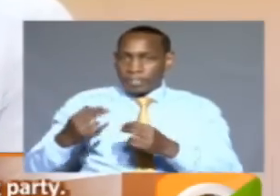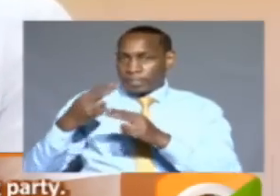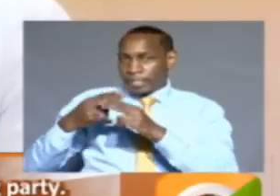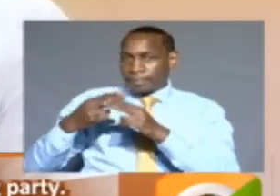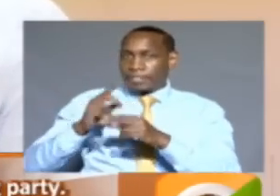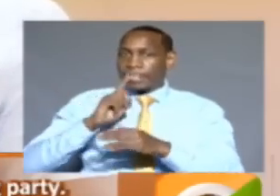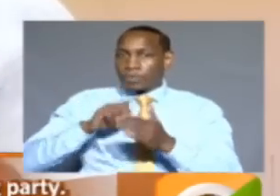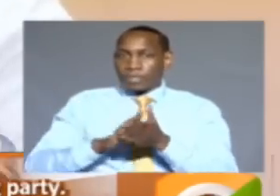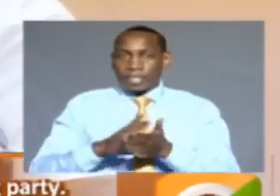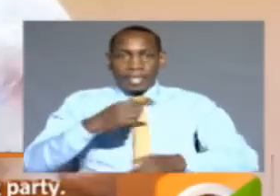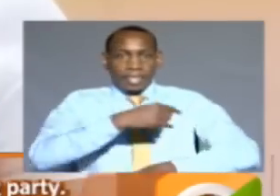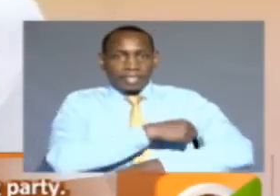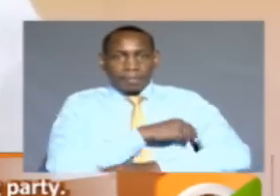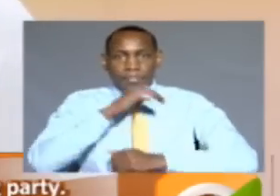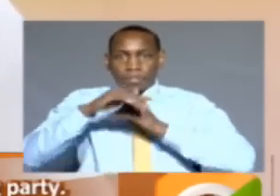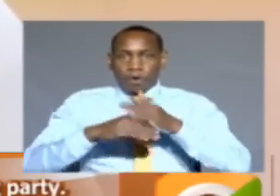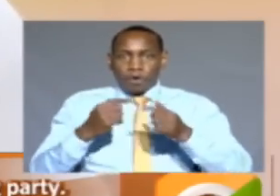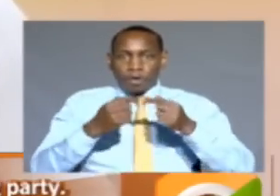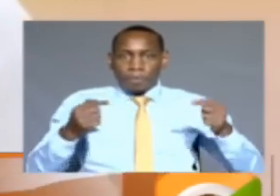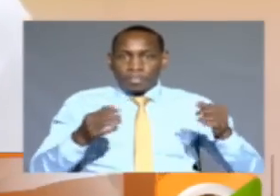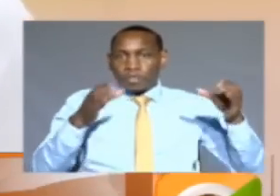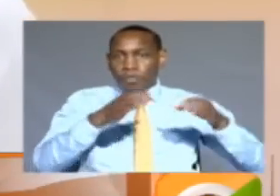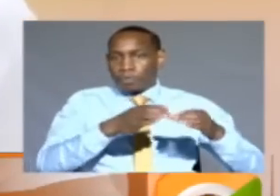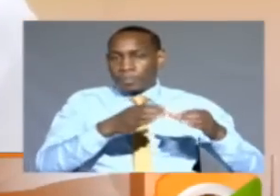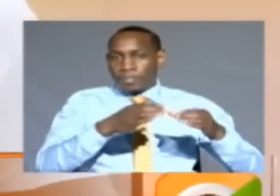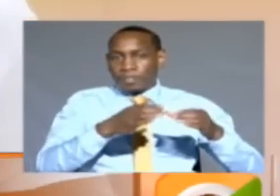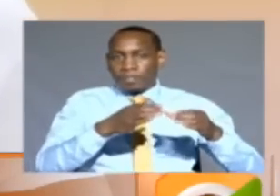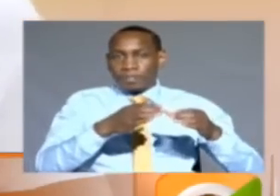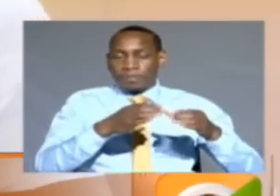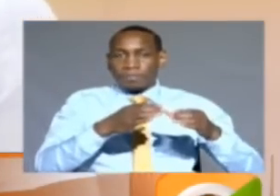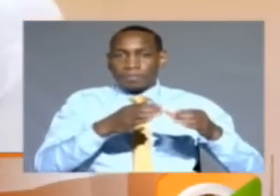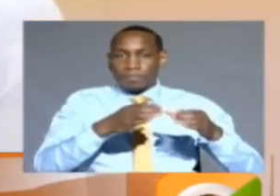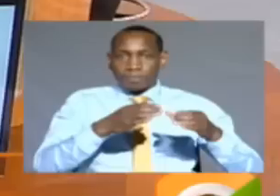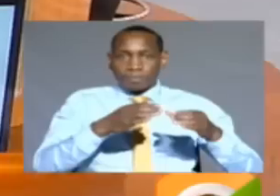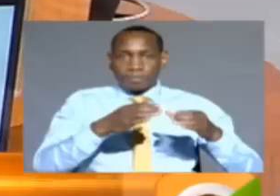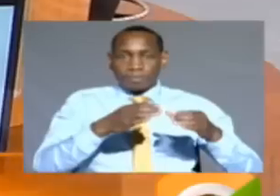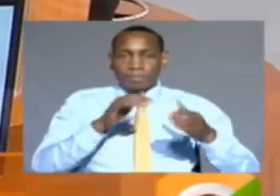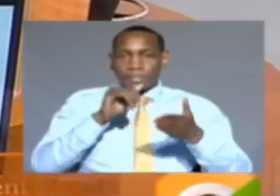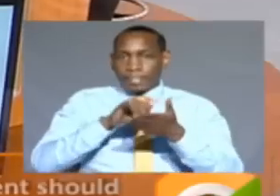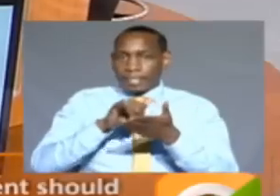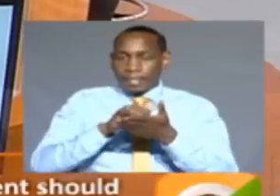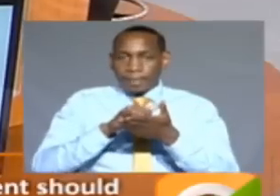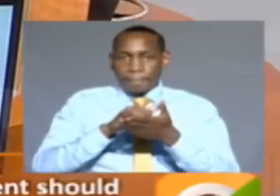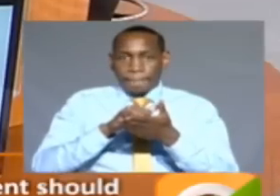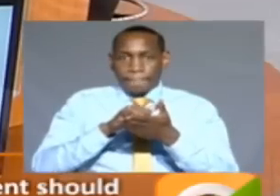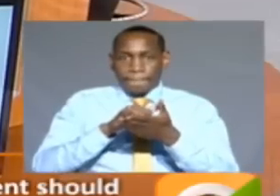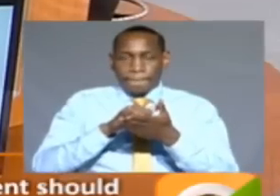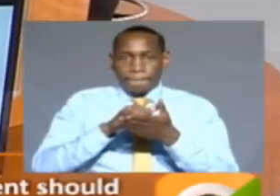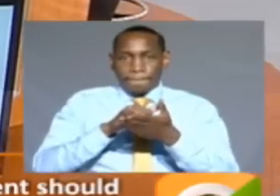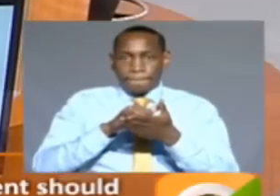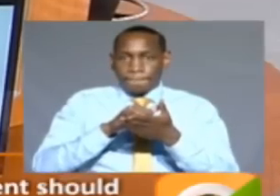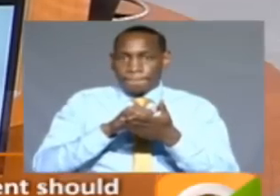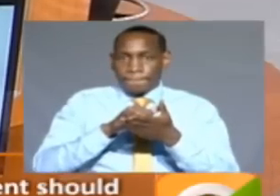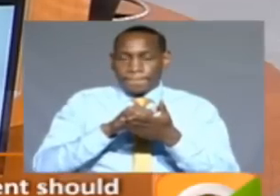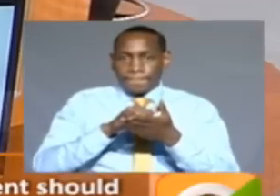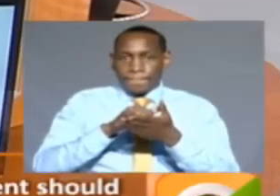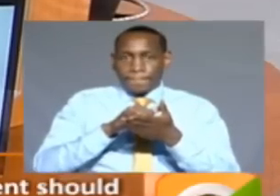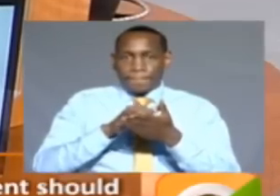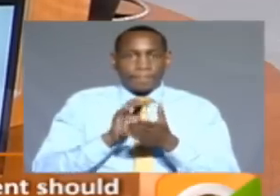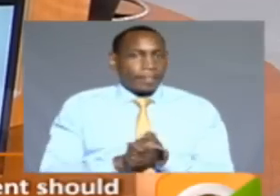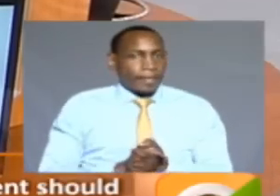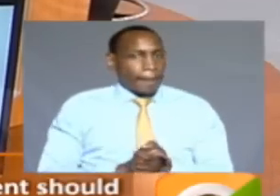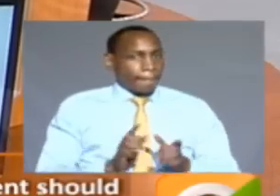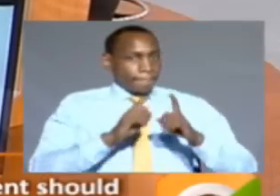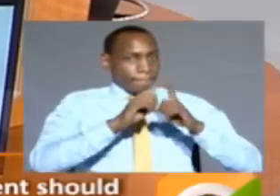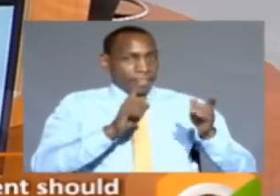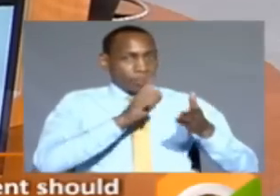the chairman of all opposition parties in that location. Clearly, so that he is deserves the title. Yeah, everything. Yeah, but you see